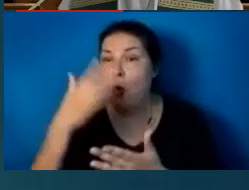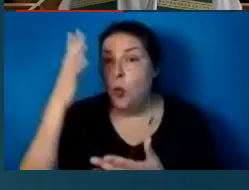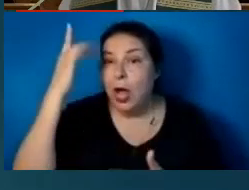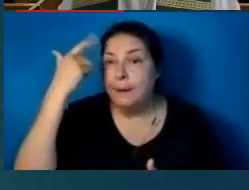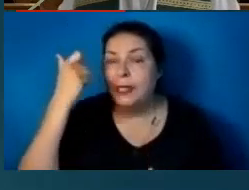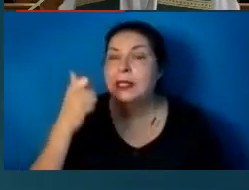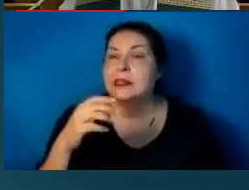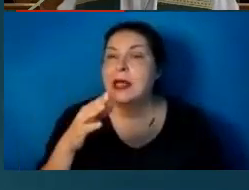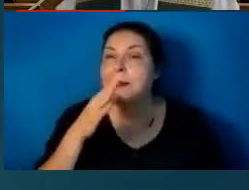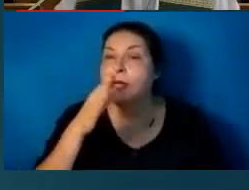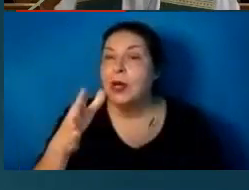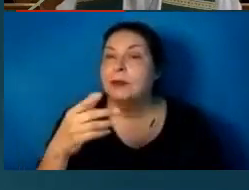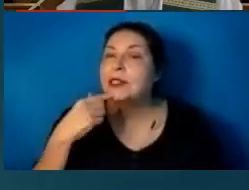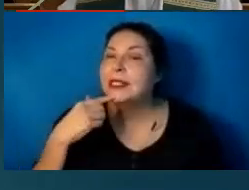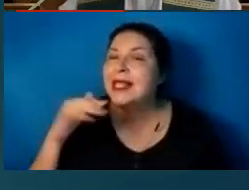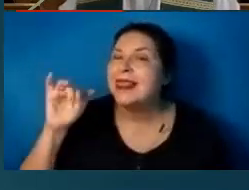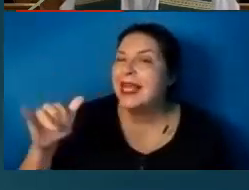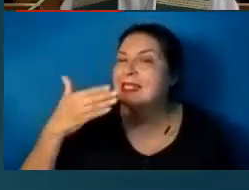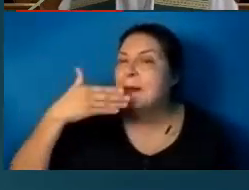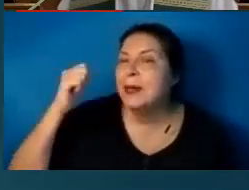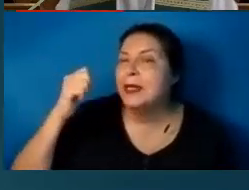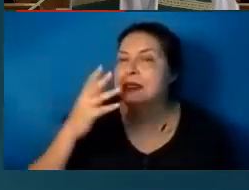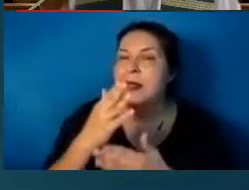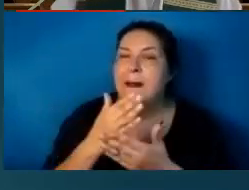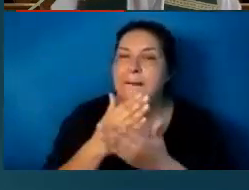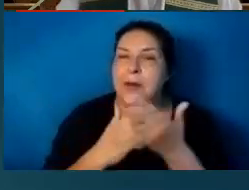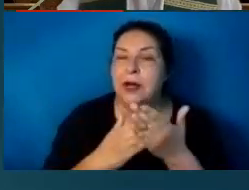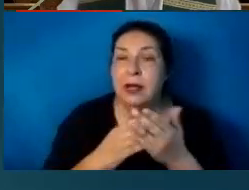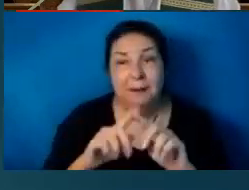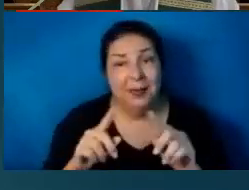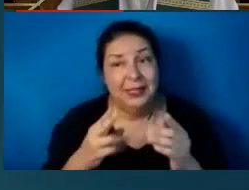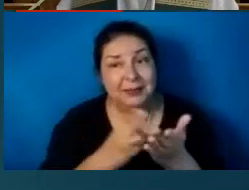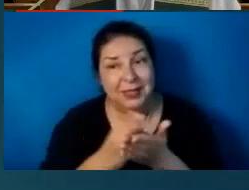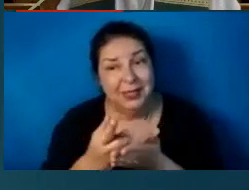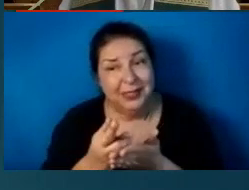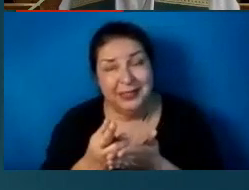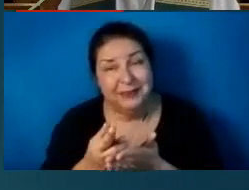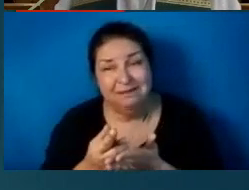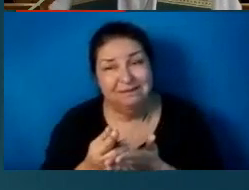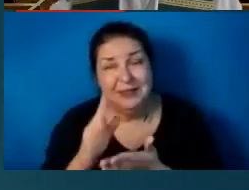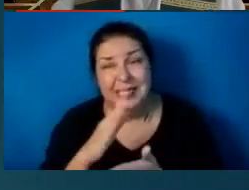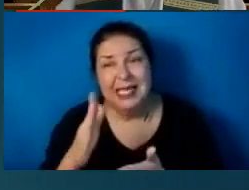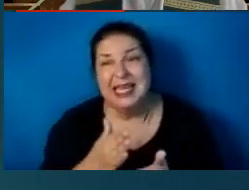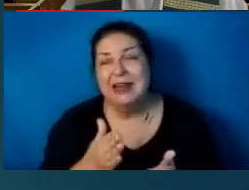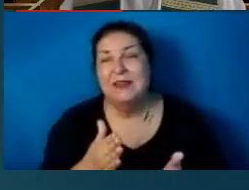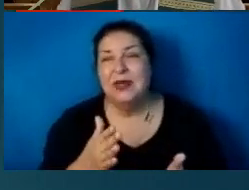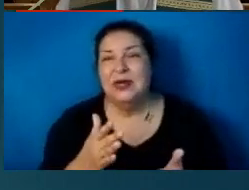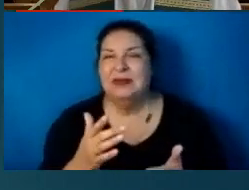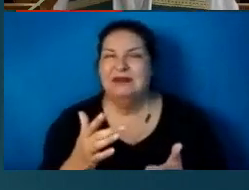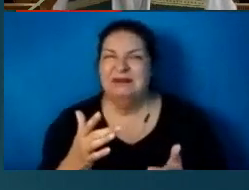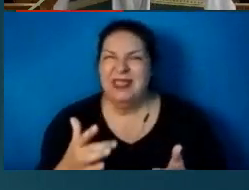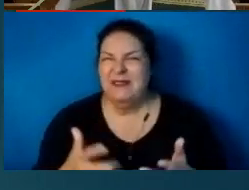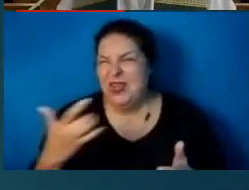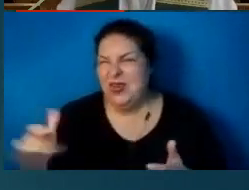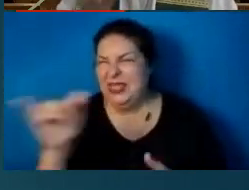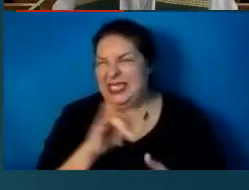it was the best part. But to be honest with you, I never developed the enthusiasm that